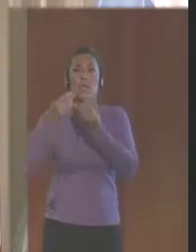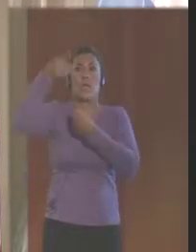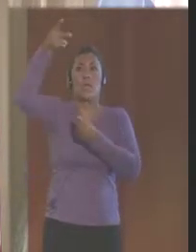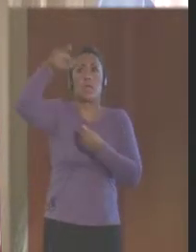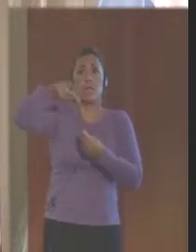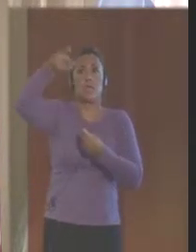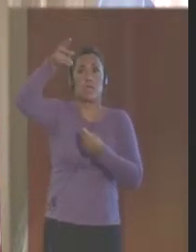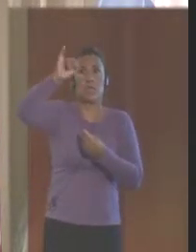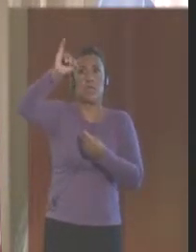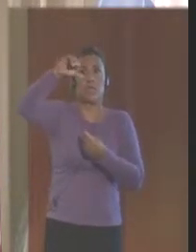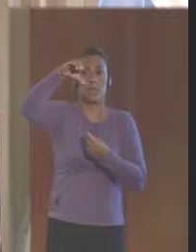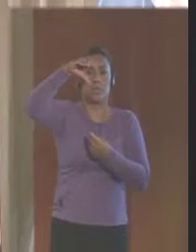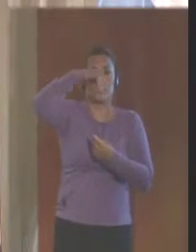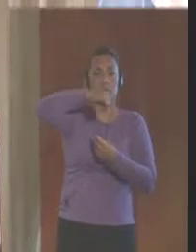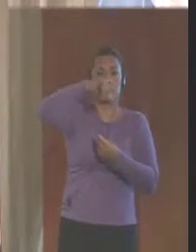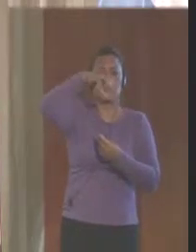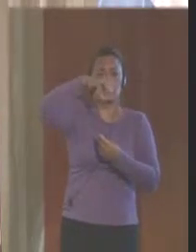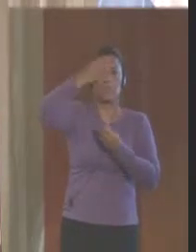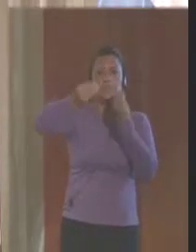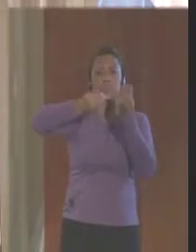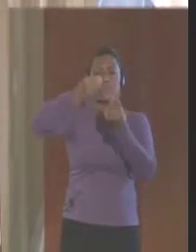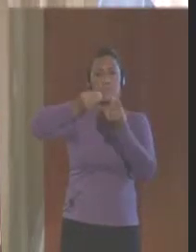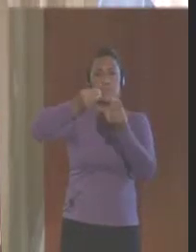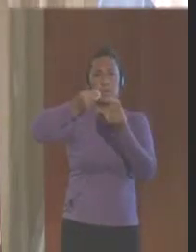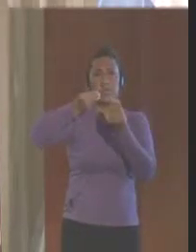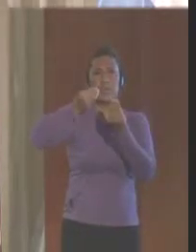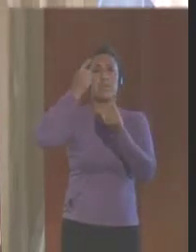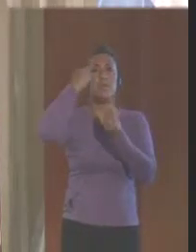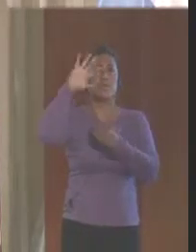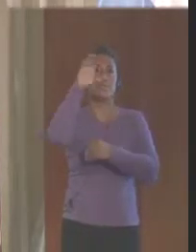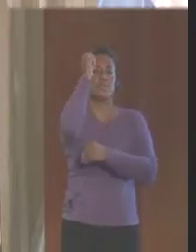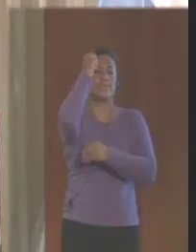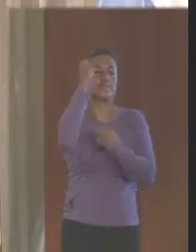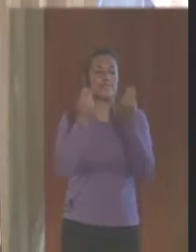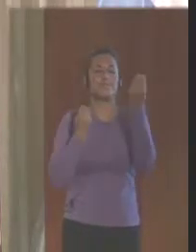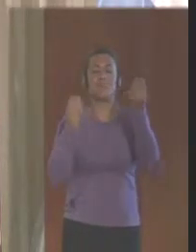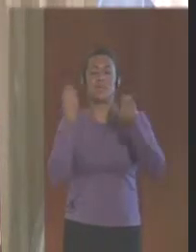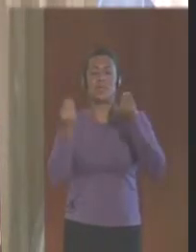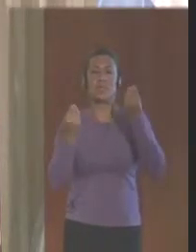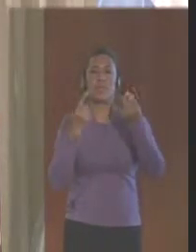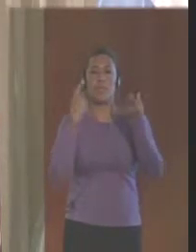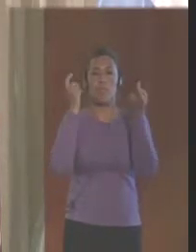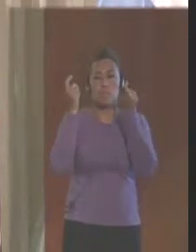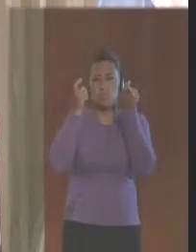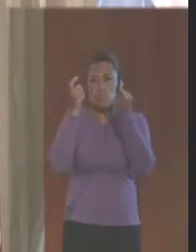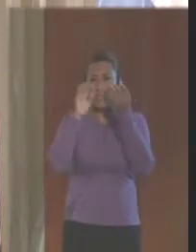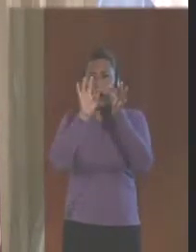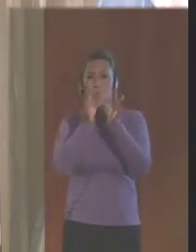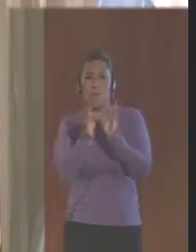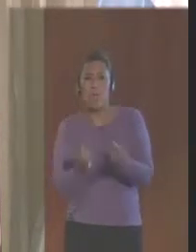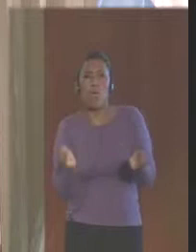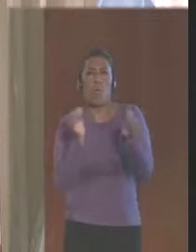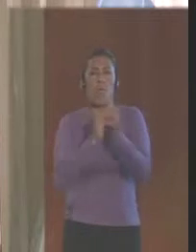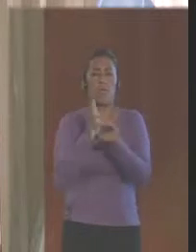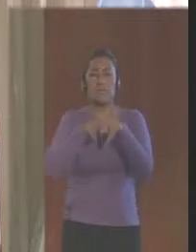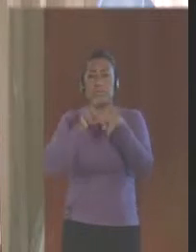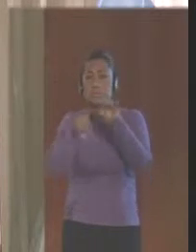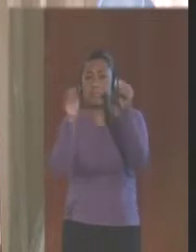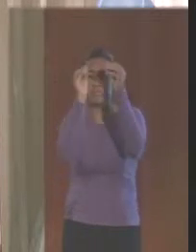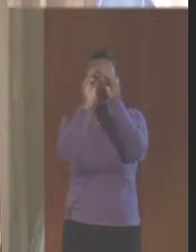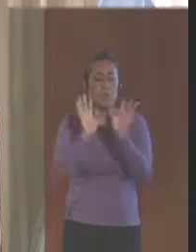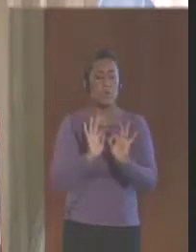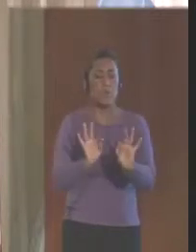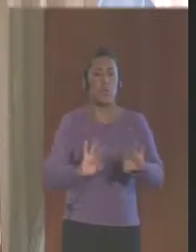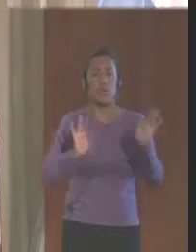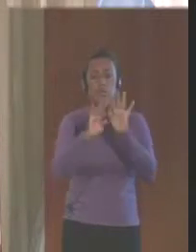in order to increase our nation's resiliency, a strategy incorporating